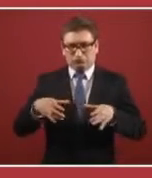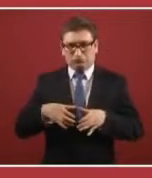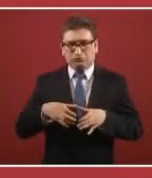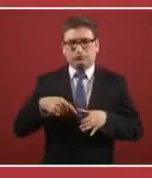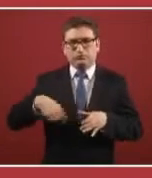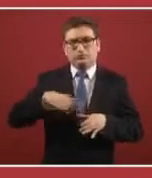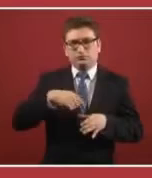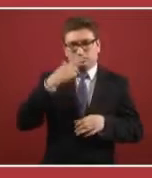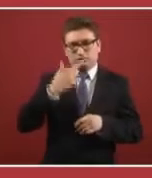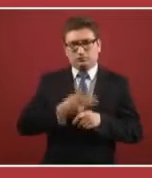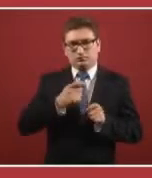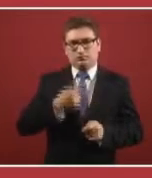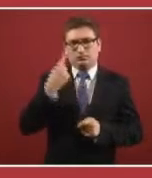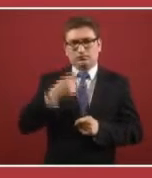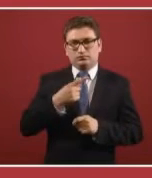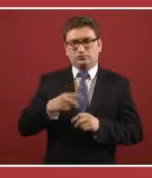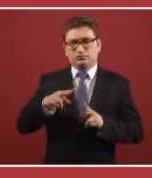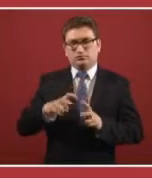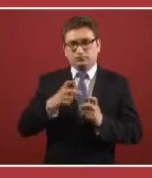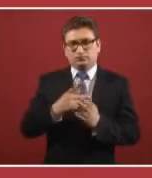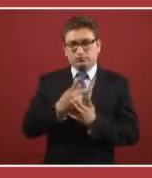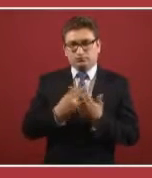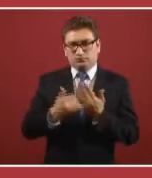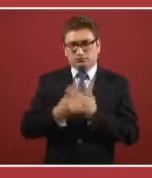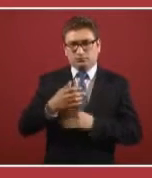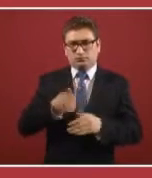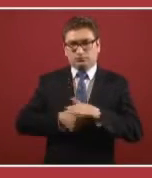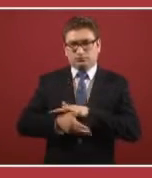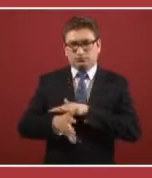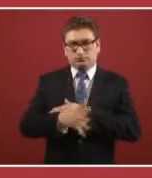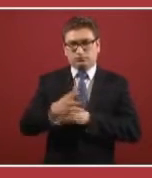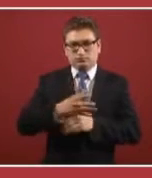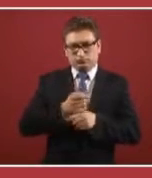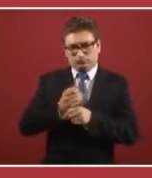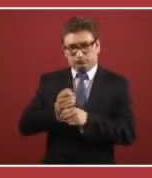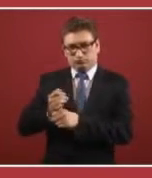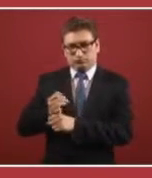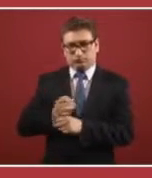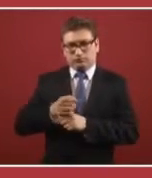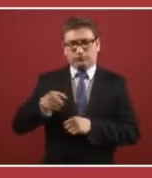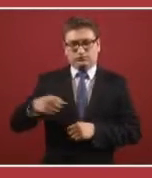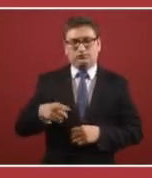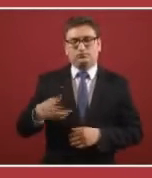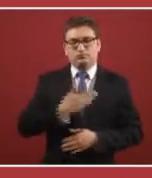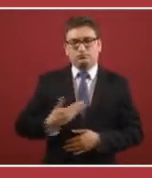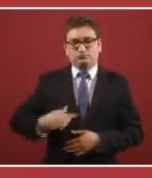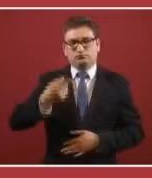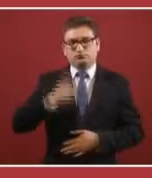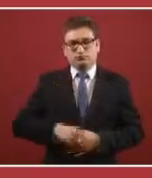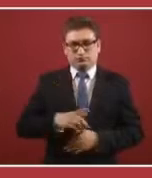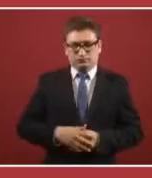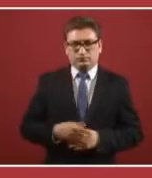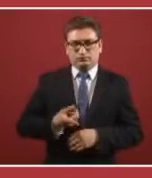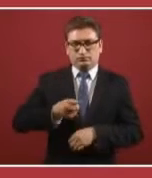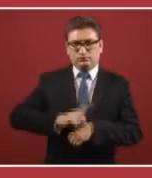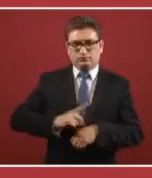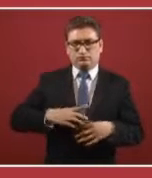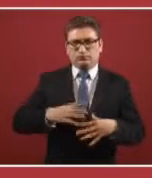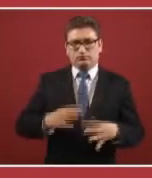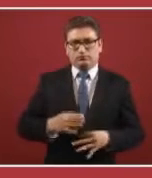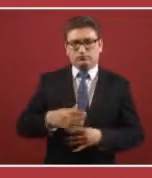commission el caso de Ayotzinapa a for través the de un case decreto of Yotzinapa presidencial. via Esta a comisión se national instaló el decree, día 15 de president. enero